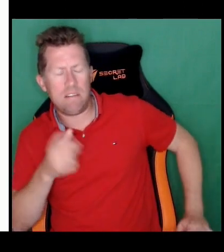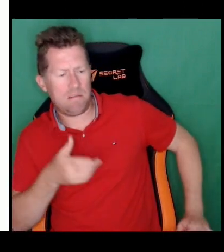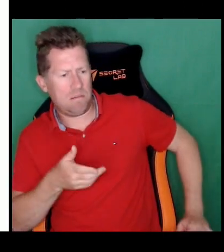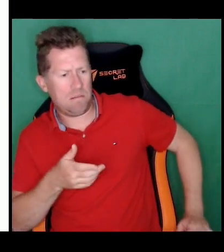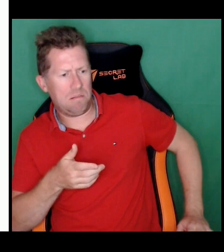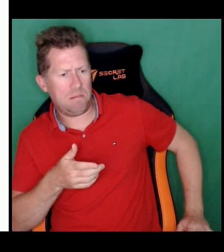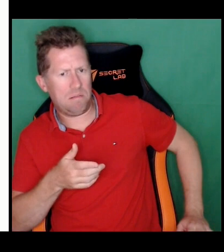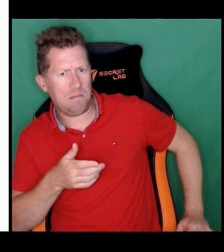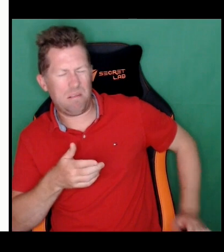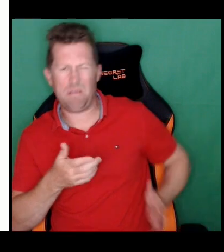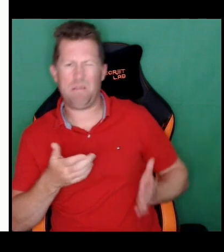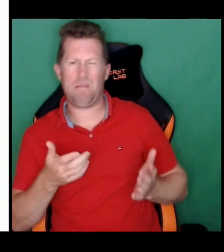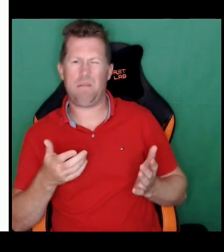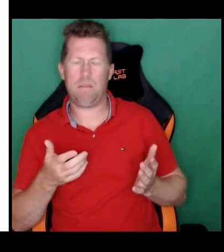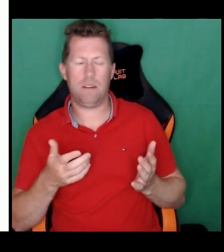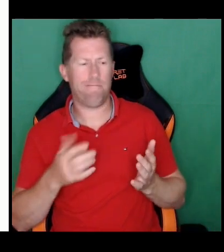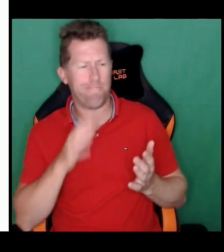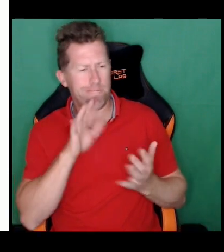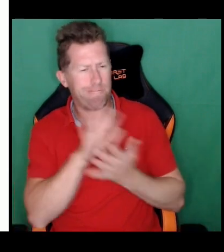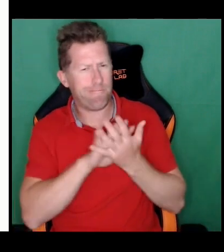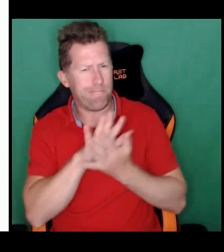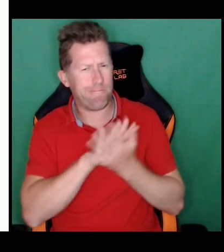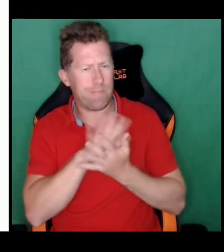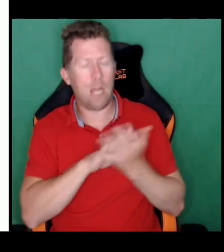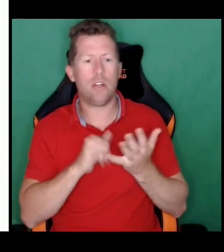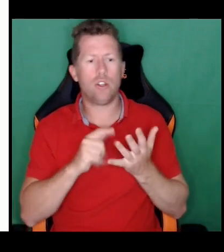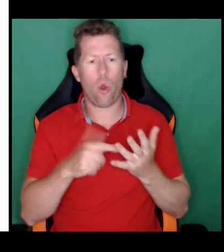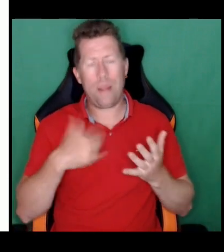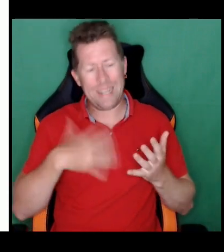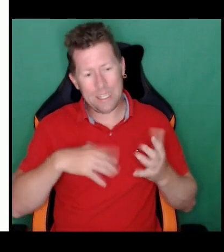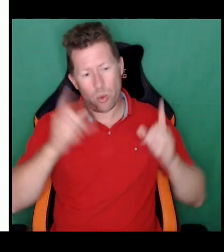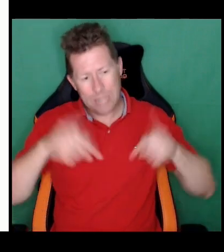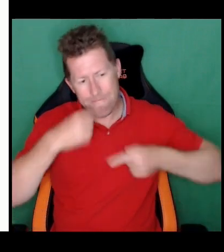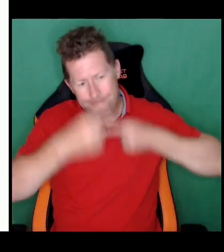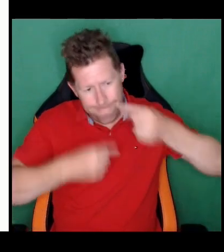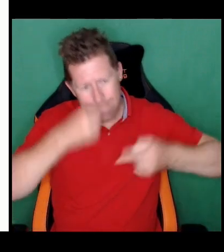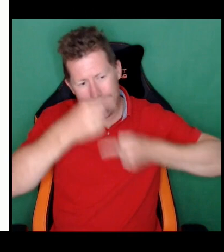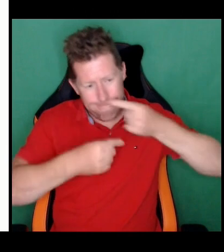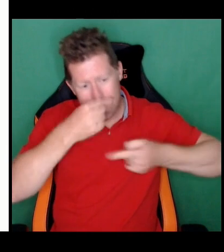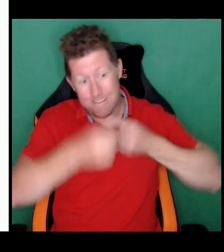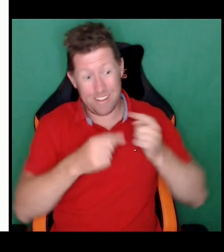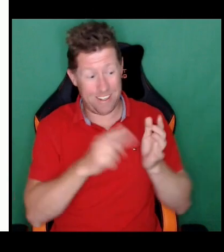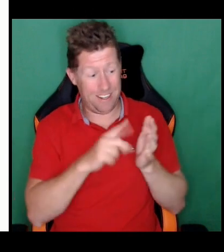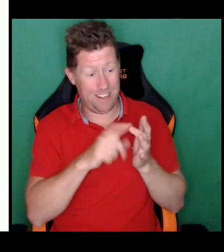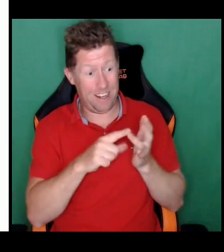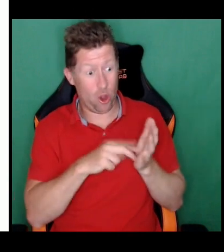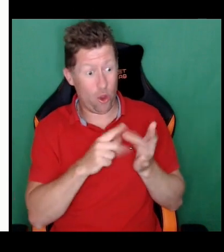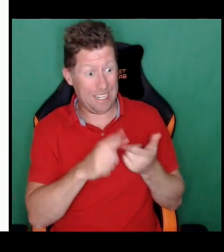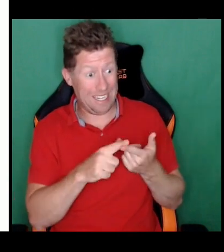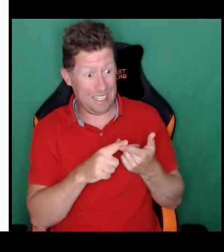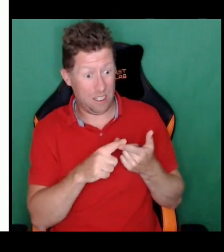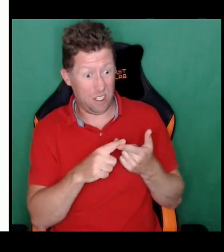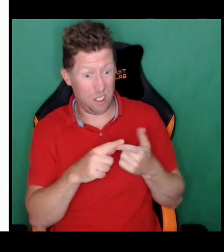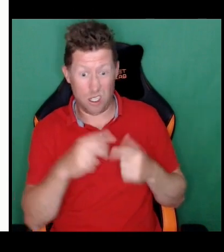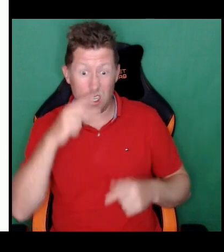to e-cigarettes or vapes. So how can we start to talk in terms of nicotine equivalency when it comes